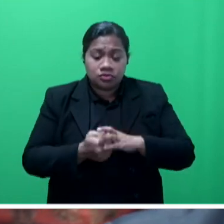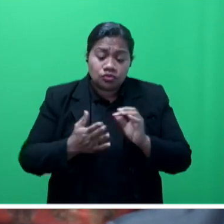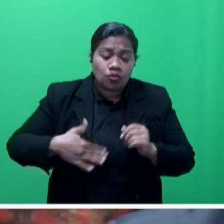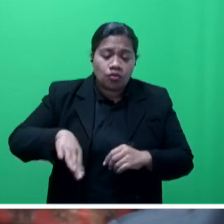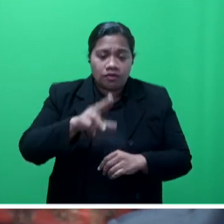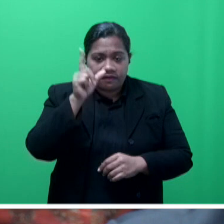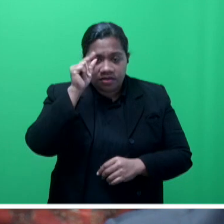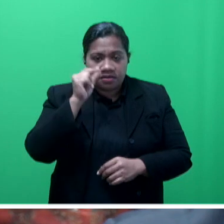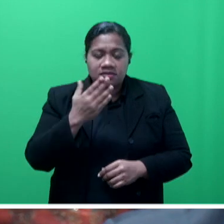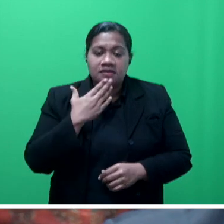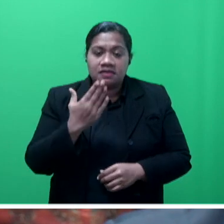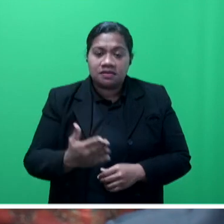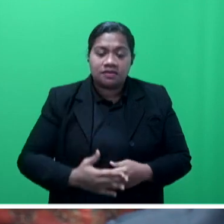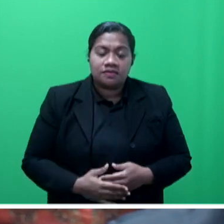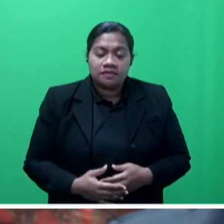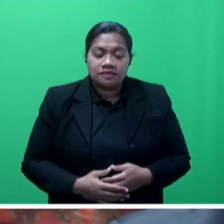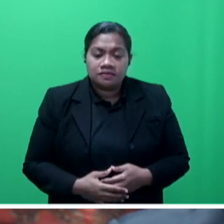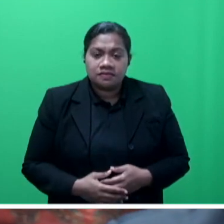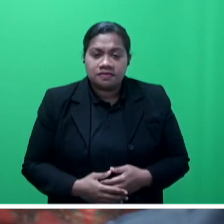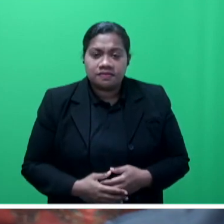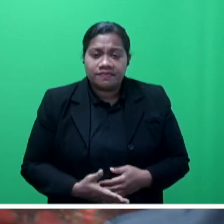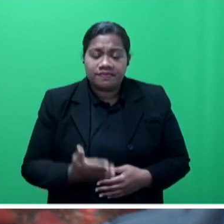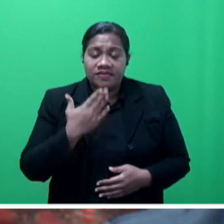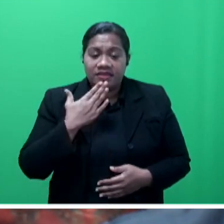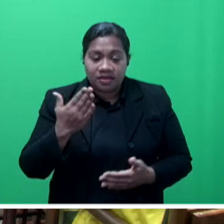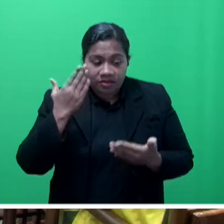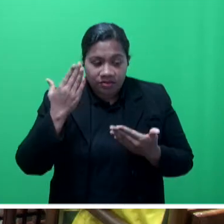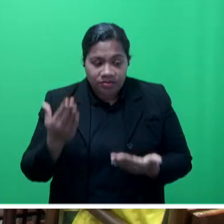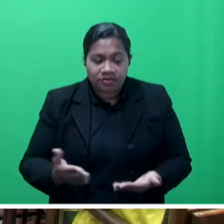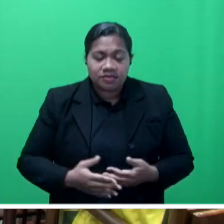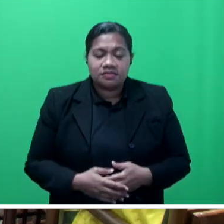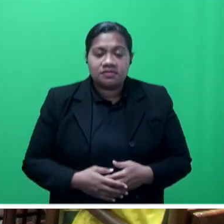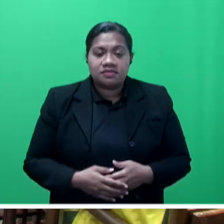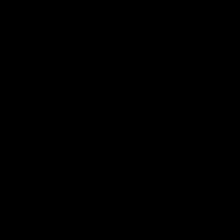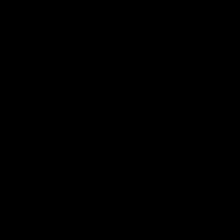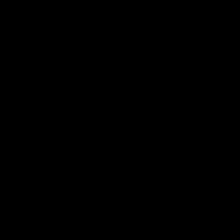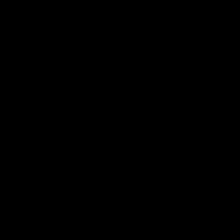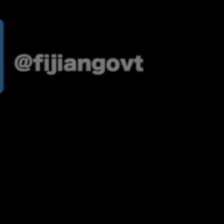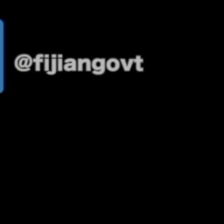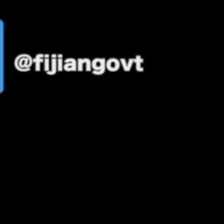sir. Thank you. I thank the Honourable Attorney-General.